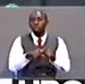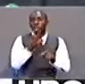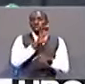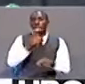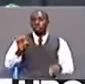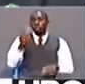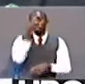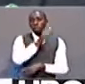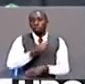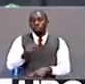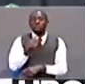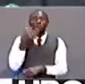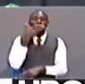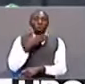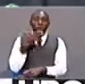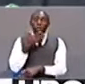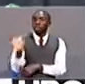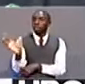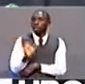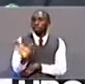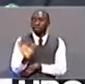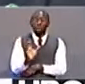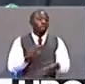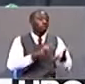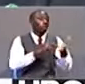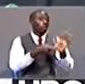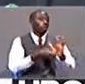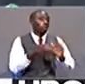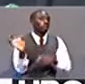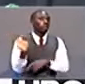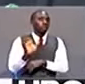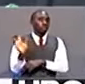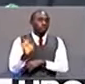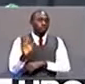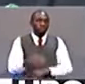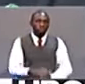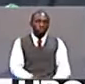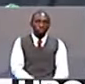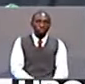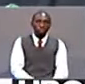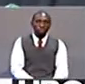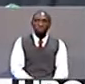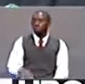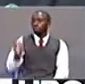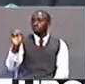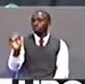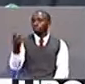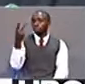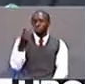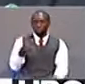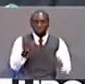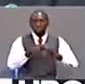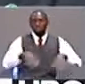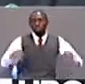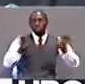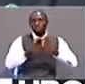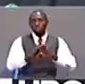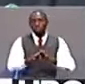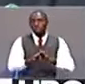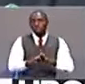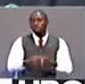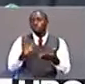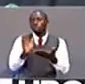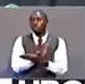Oil Pipeline Company as the project company. The second agreement was the shareholders